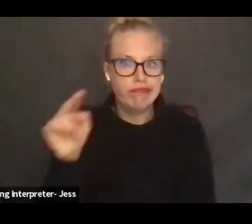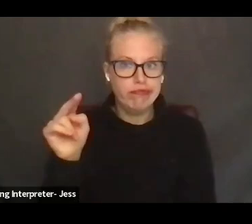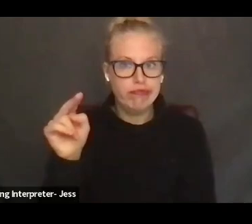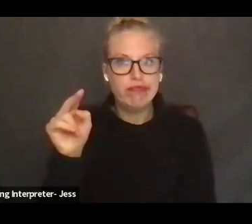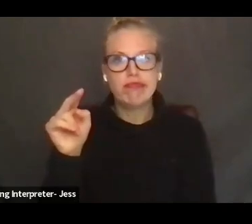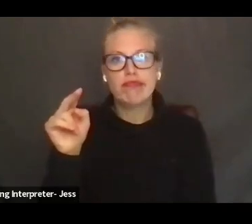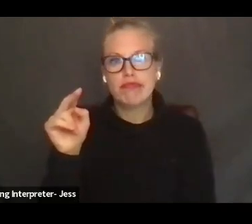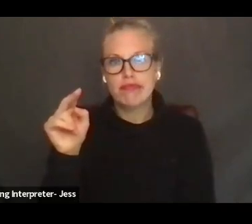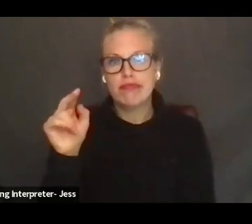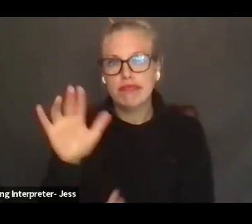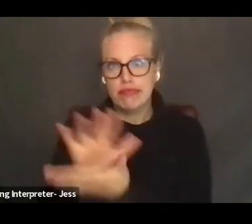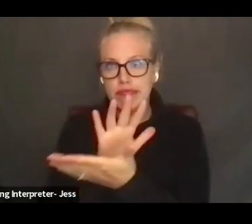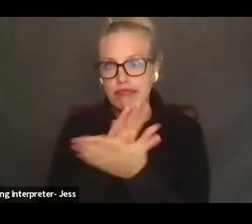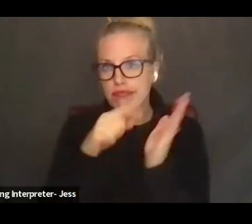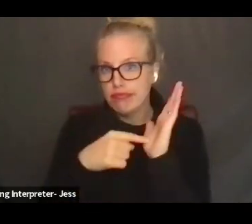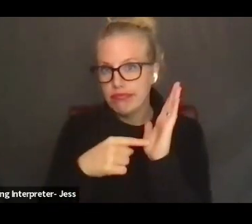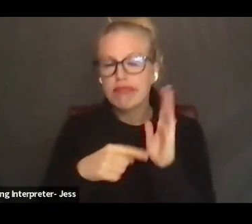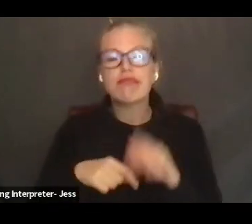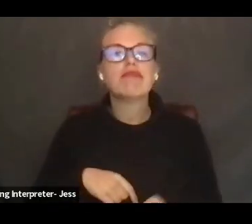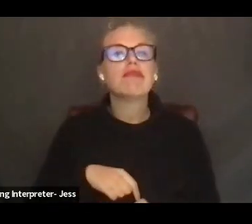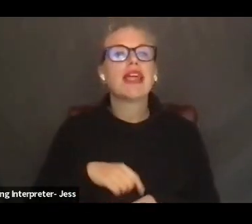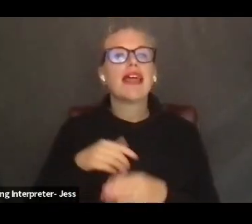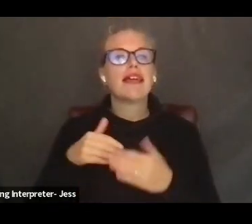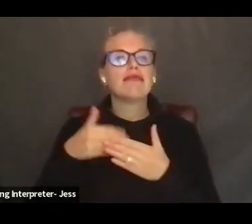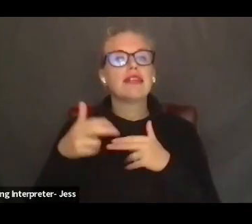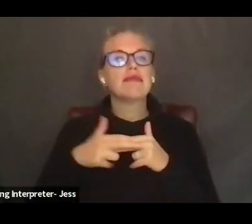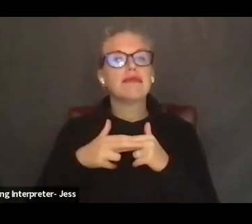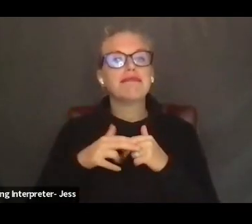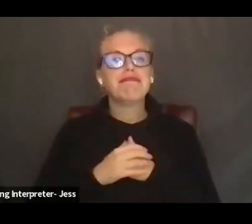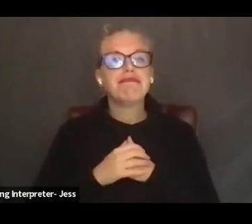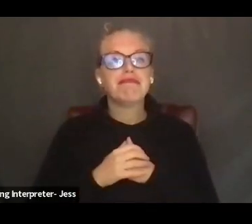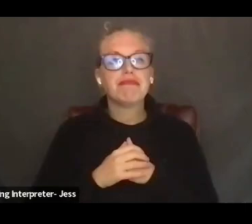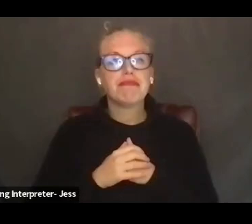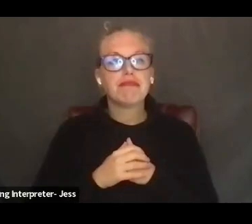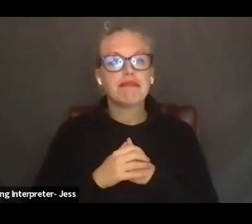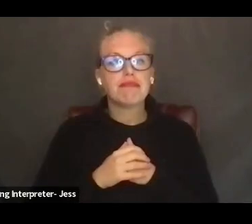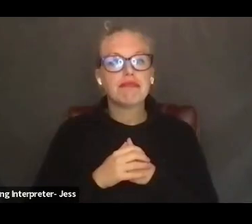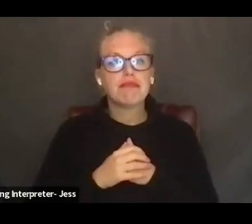So let's go to the next slide.